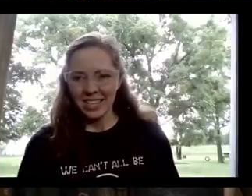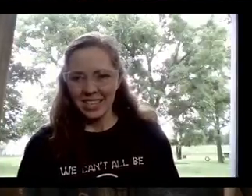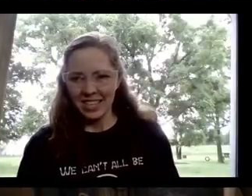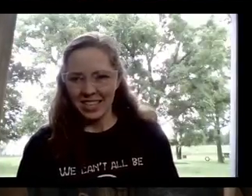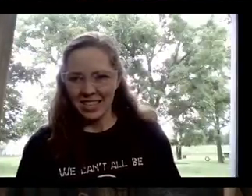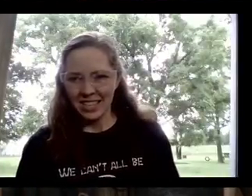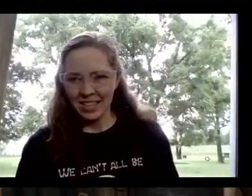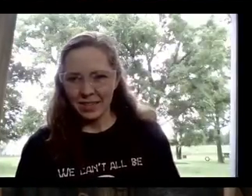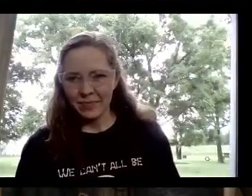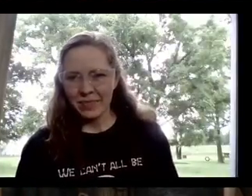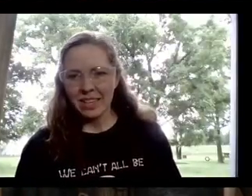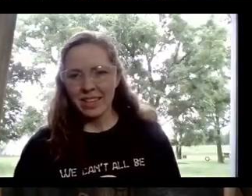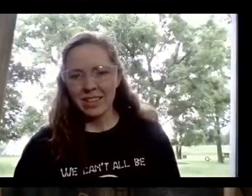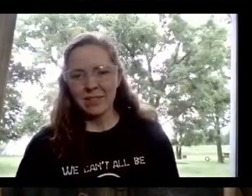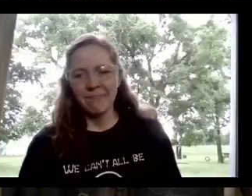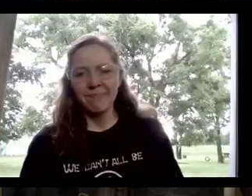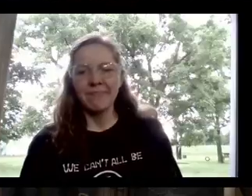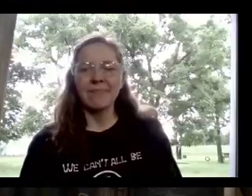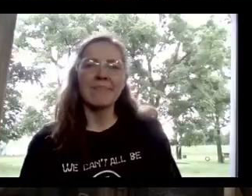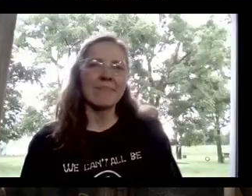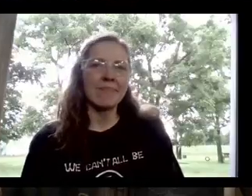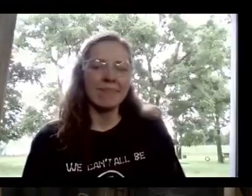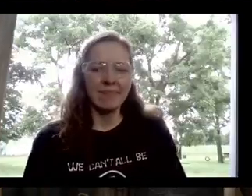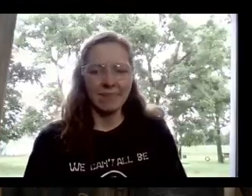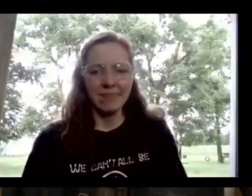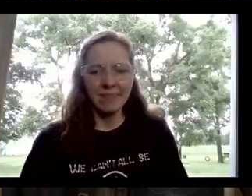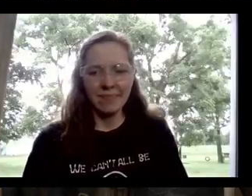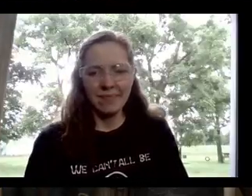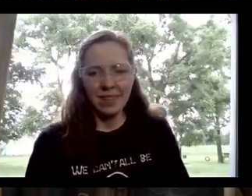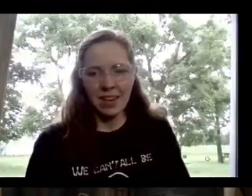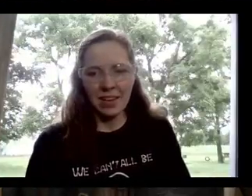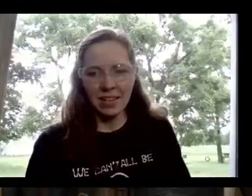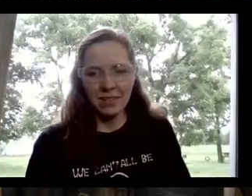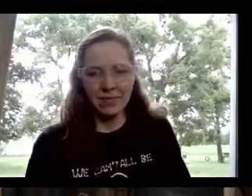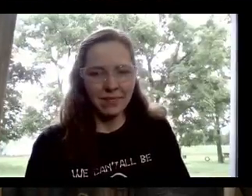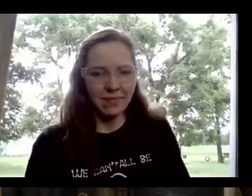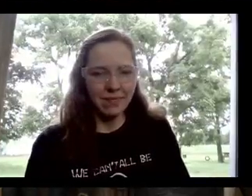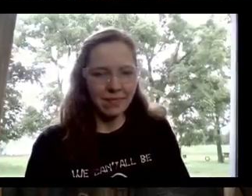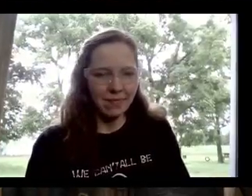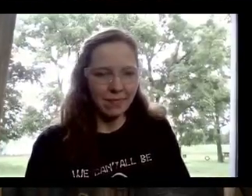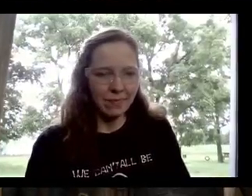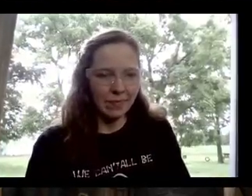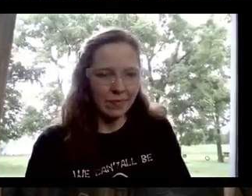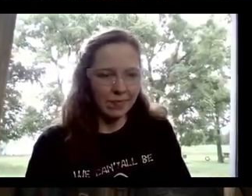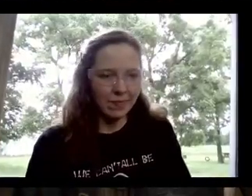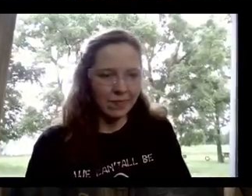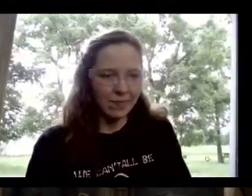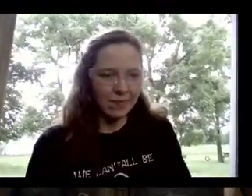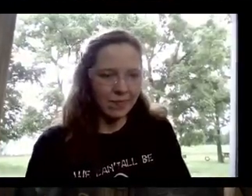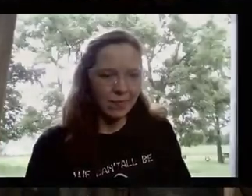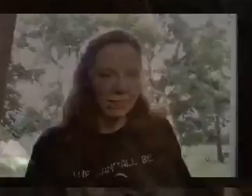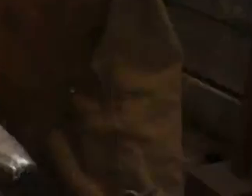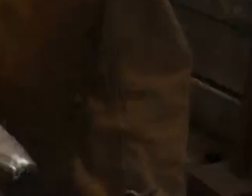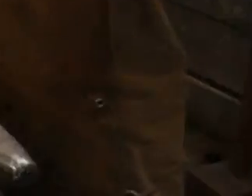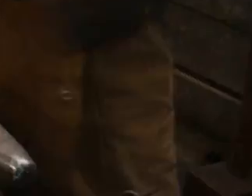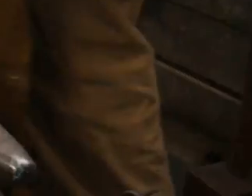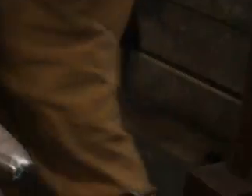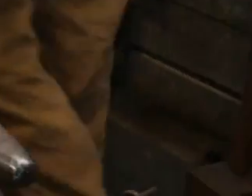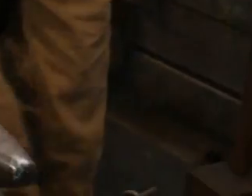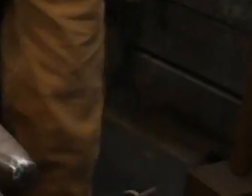correct. Well, all right. Let's go over the anvil, Jess. All right. So I'm going to bump this up just a wee bit